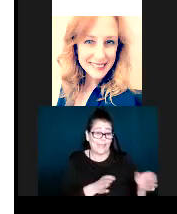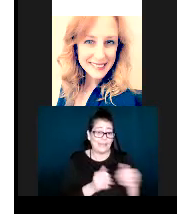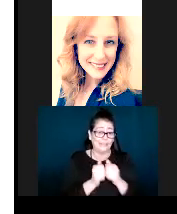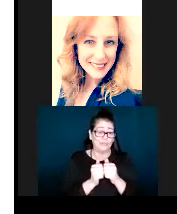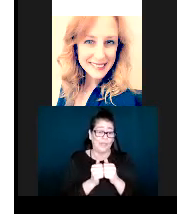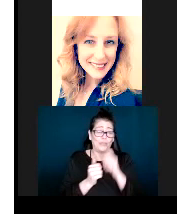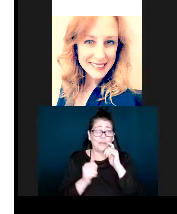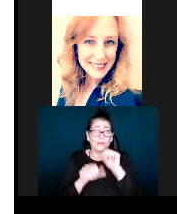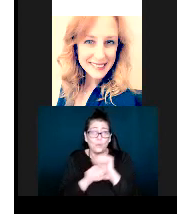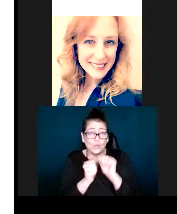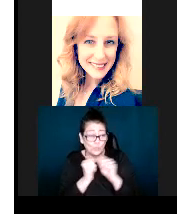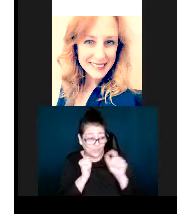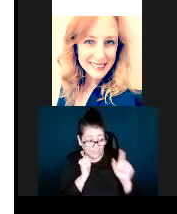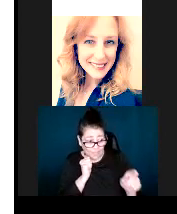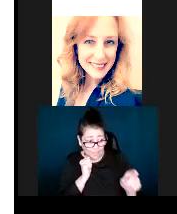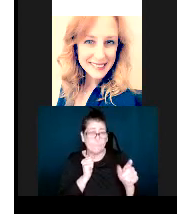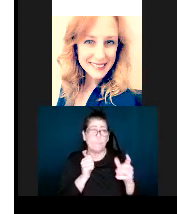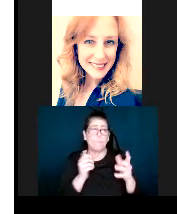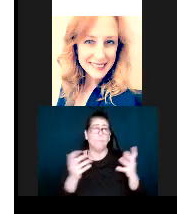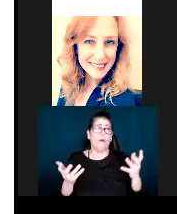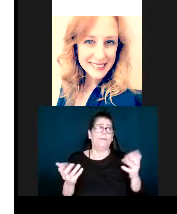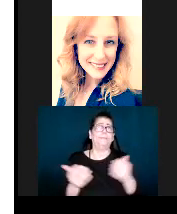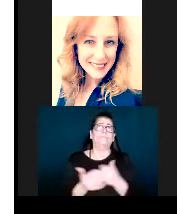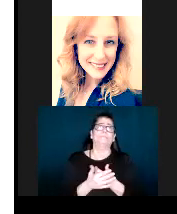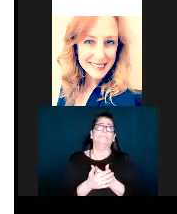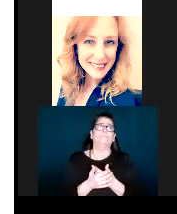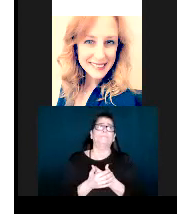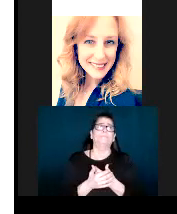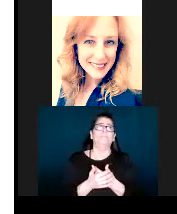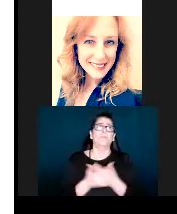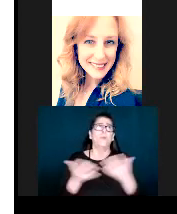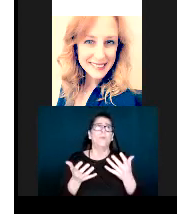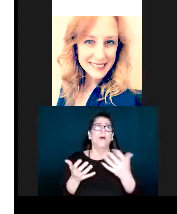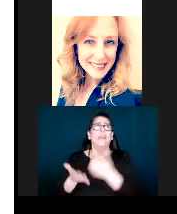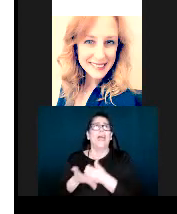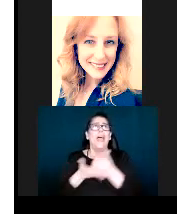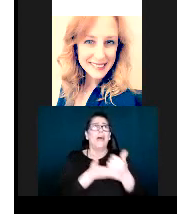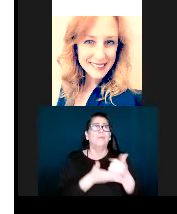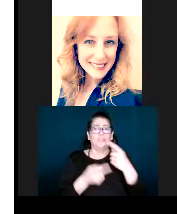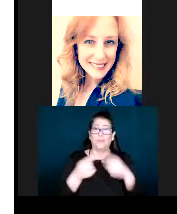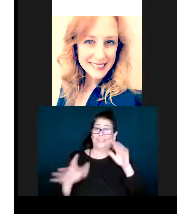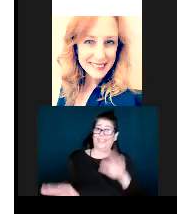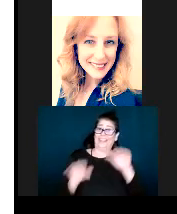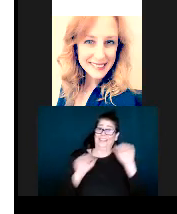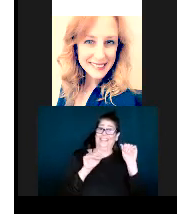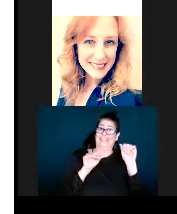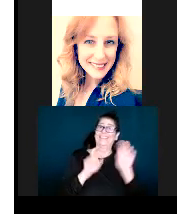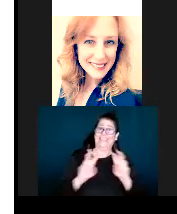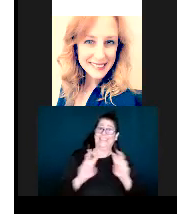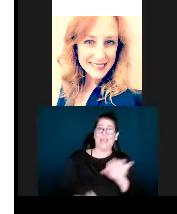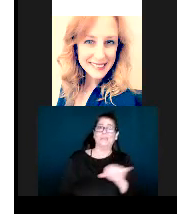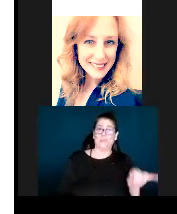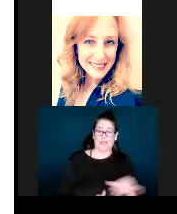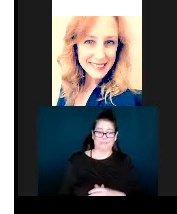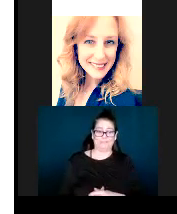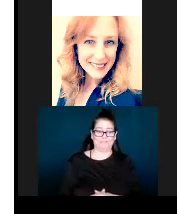with that survivor on what is helpful for them once they leave the exam as well.